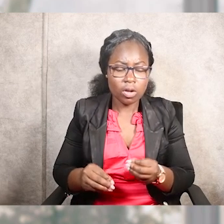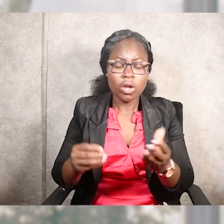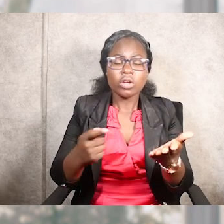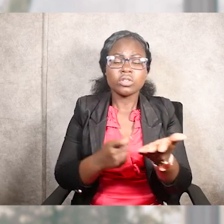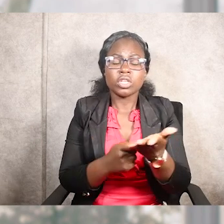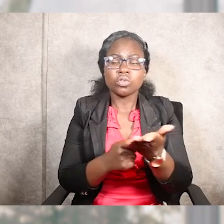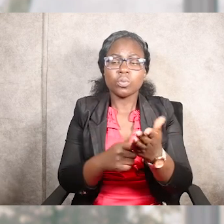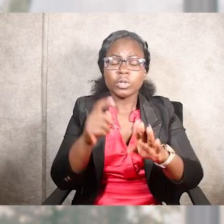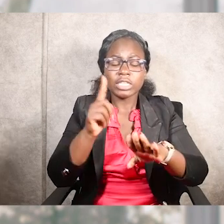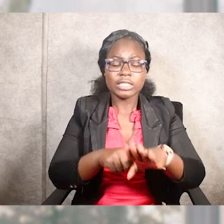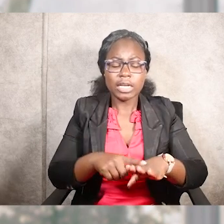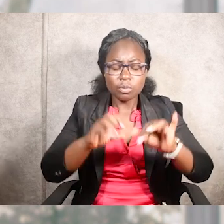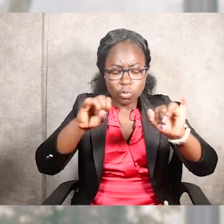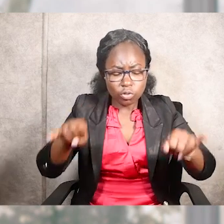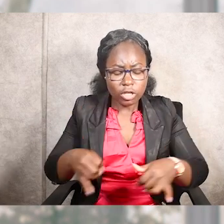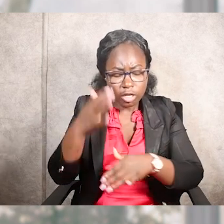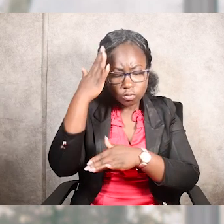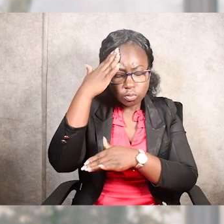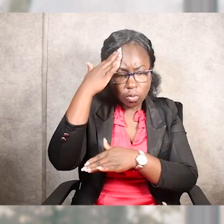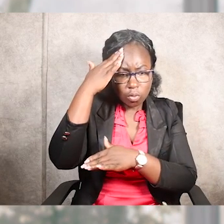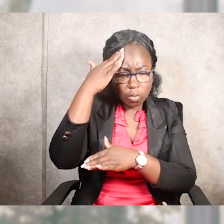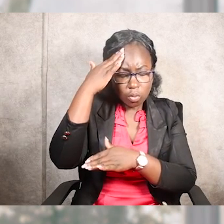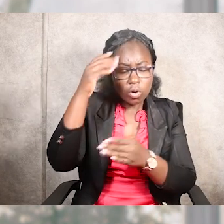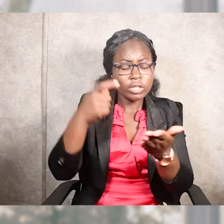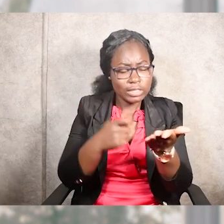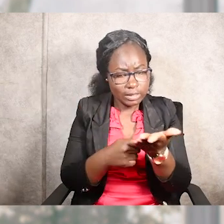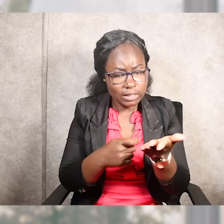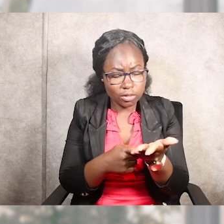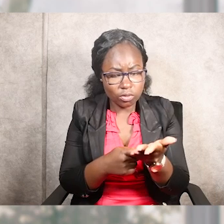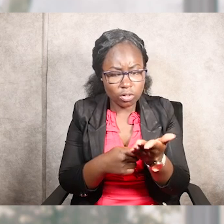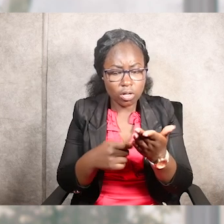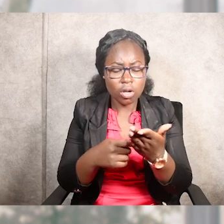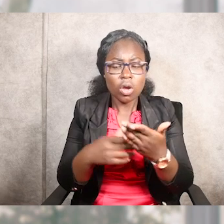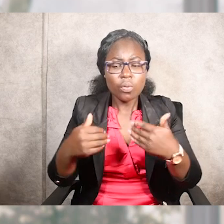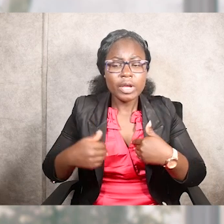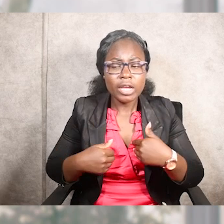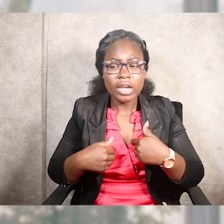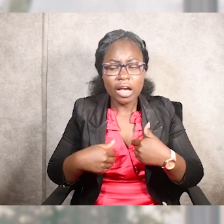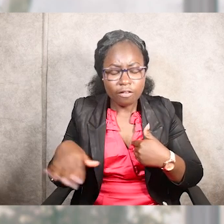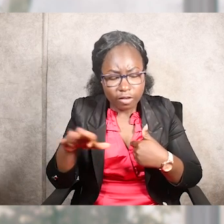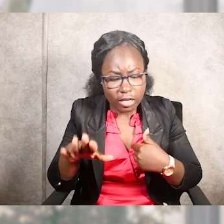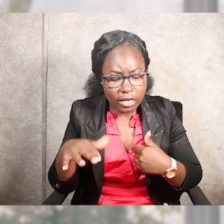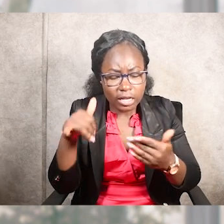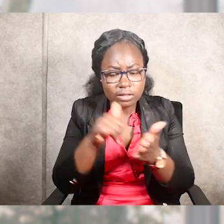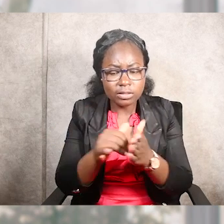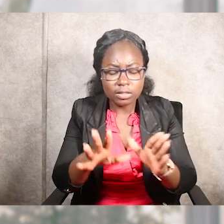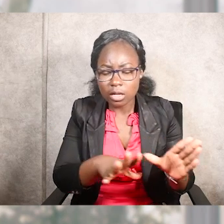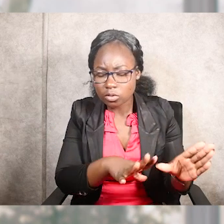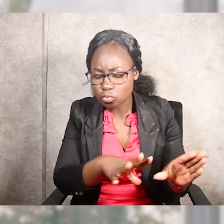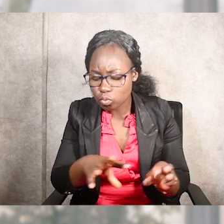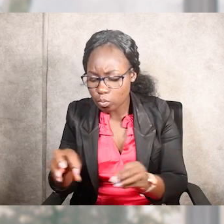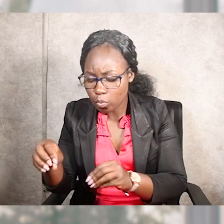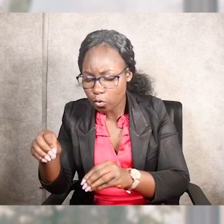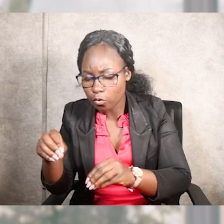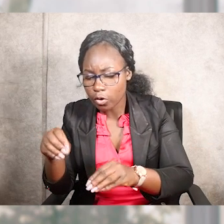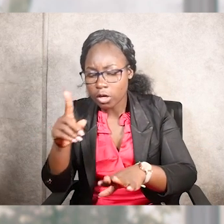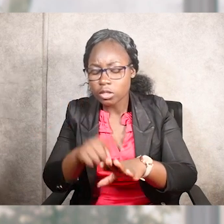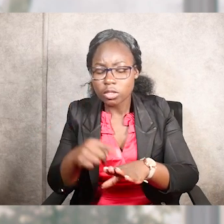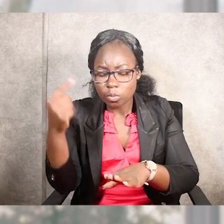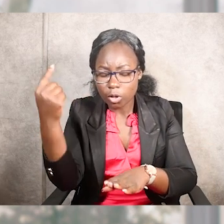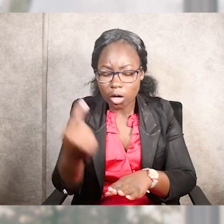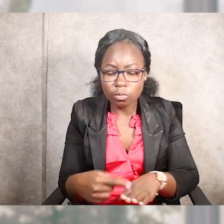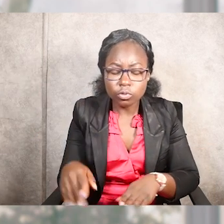you try to acclimatize yourself with technology, there are natural stages that we undergo as we try to adopt into the